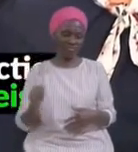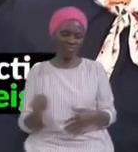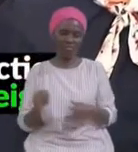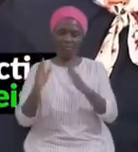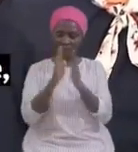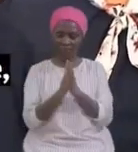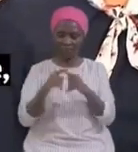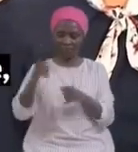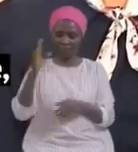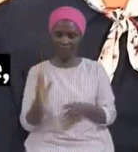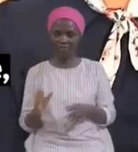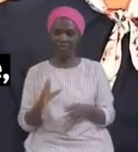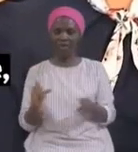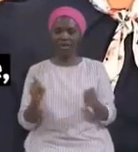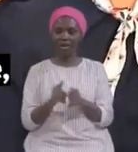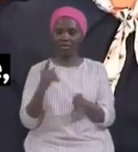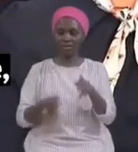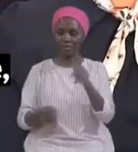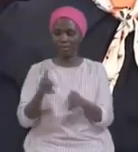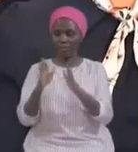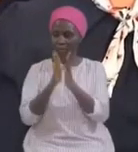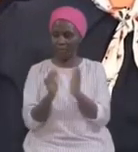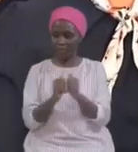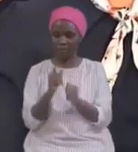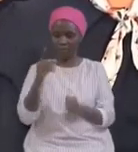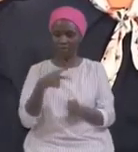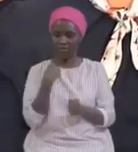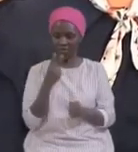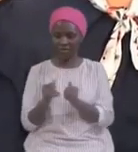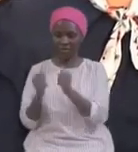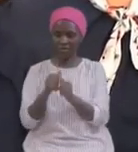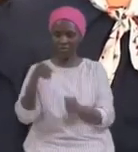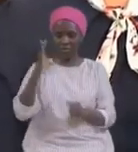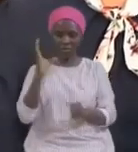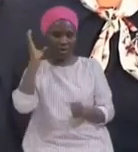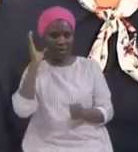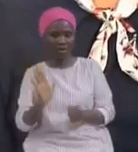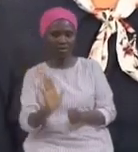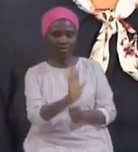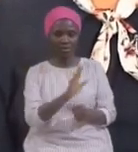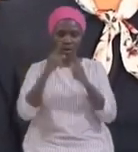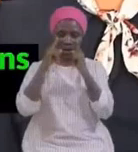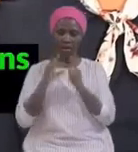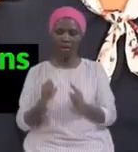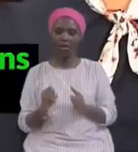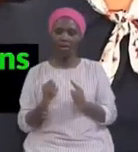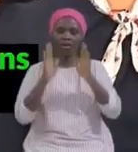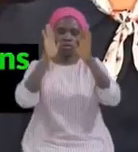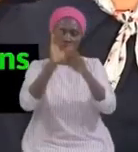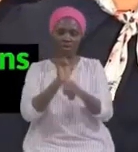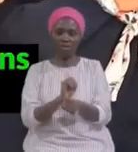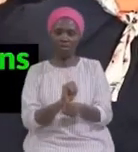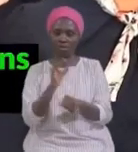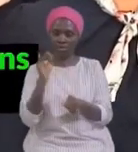and protection. As the people prayed with one voice, God heard their cries. Miraculously, their